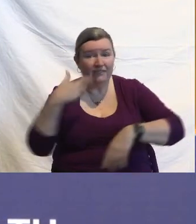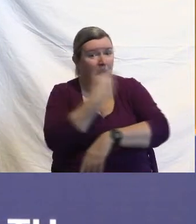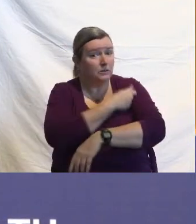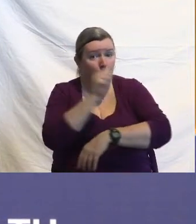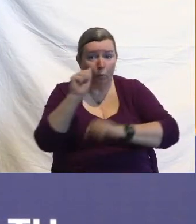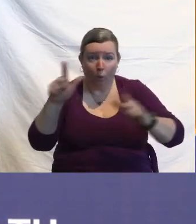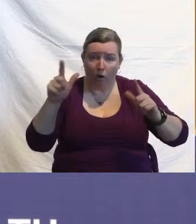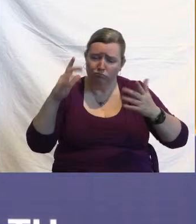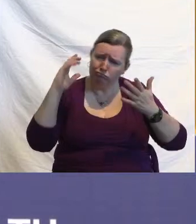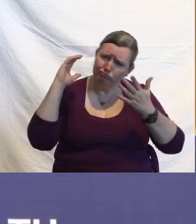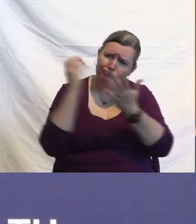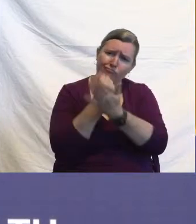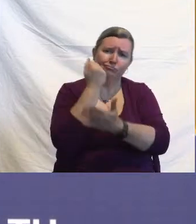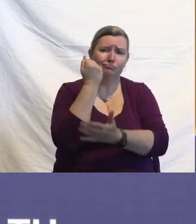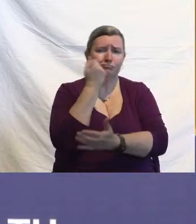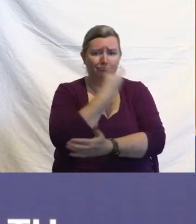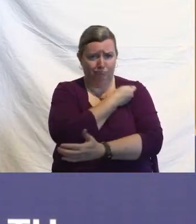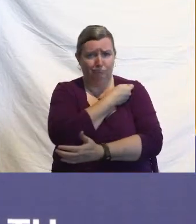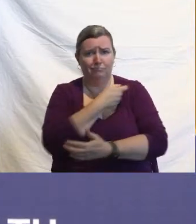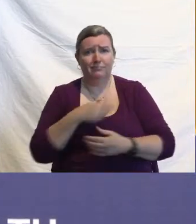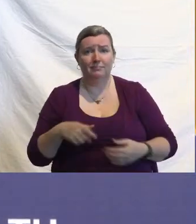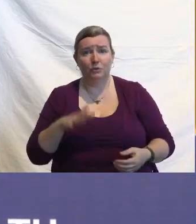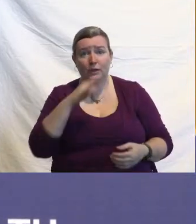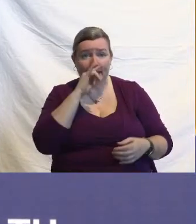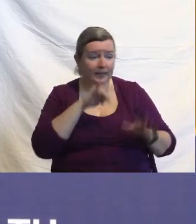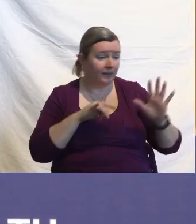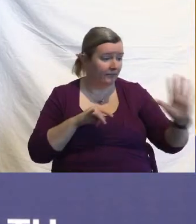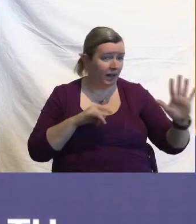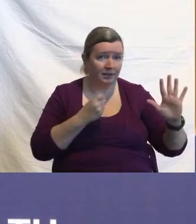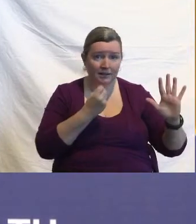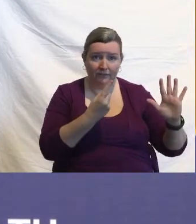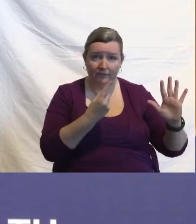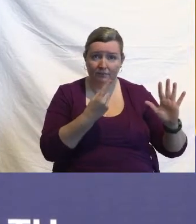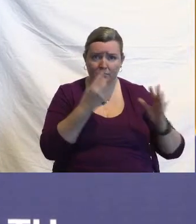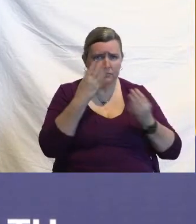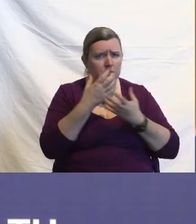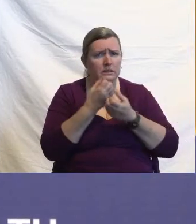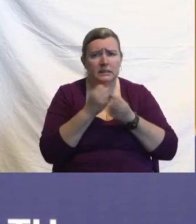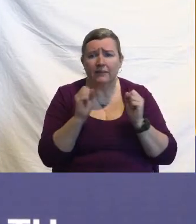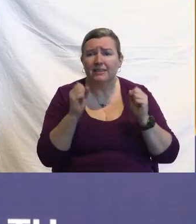And if you've got a child who's 5 to 11, it's safe, it's effective. Please